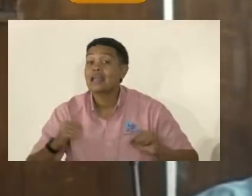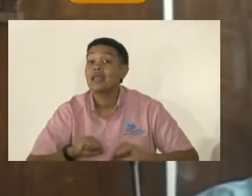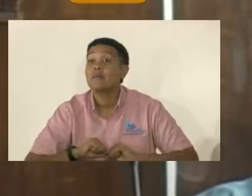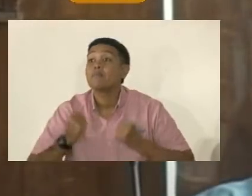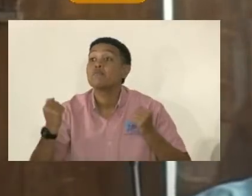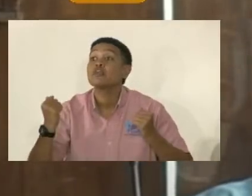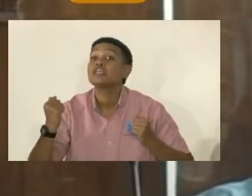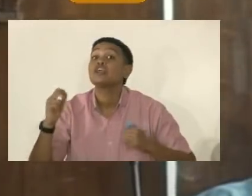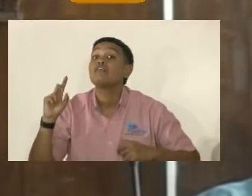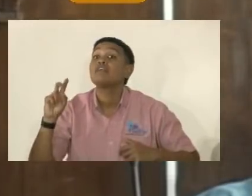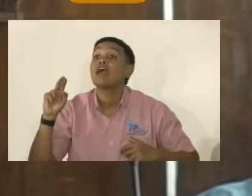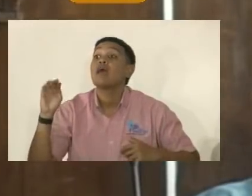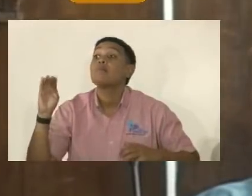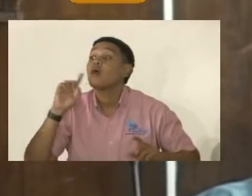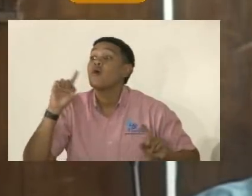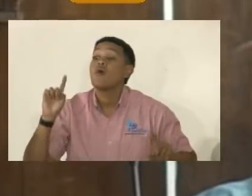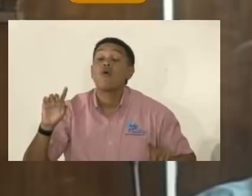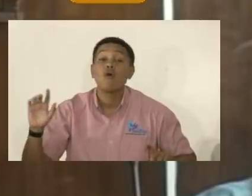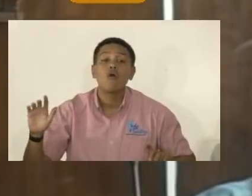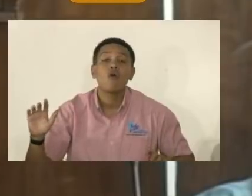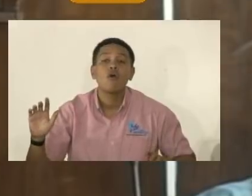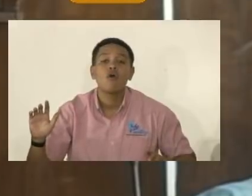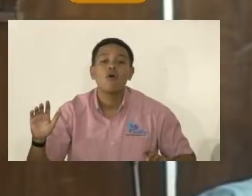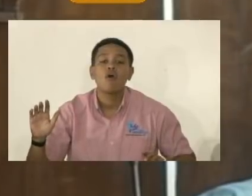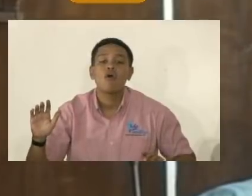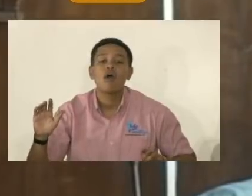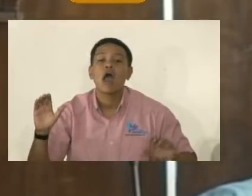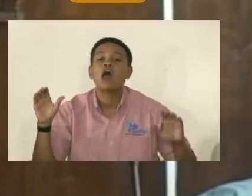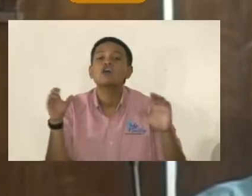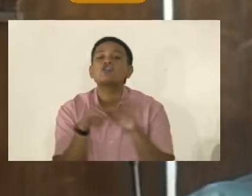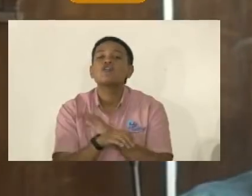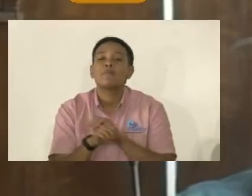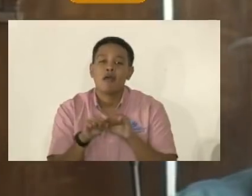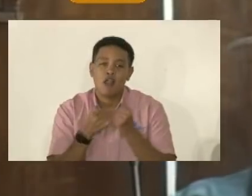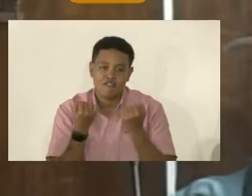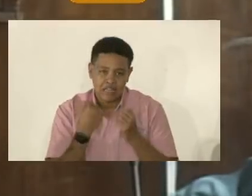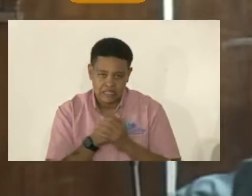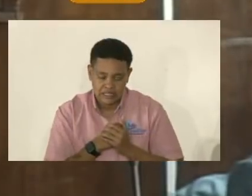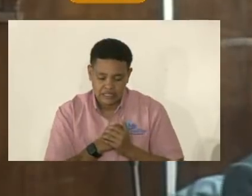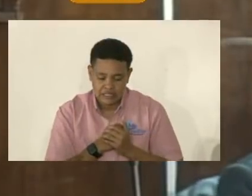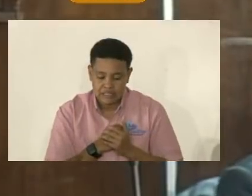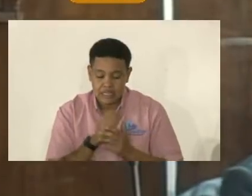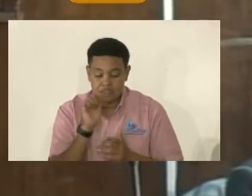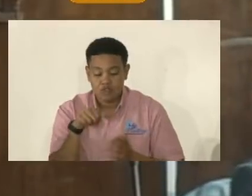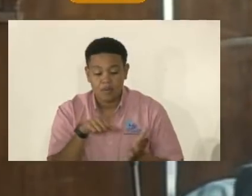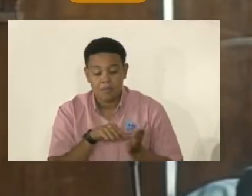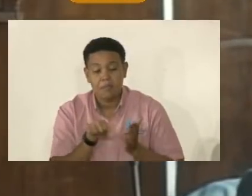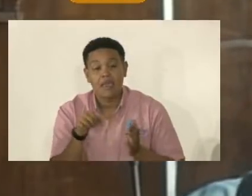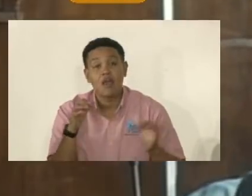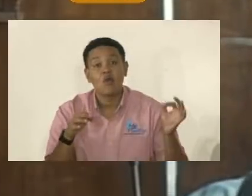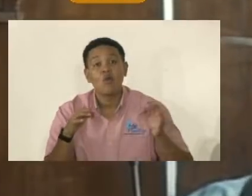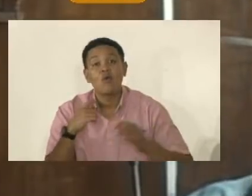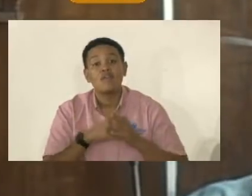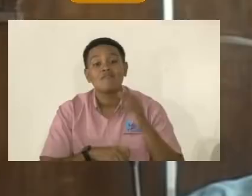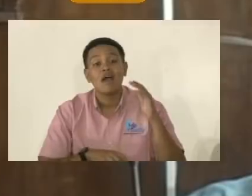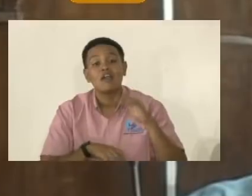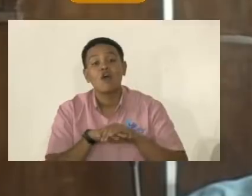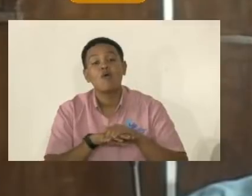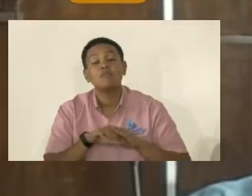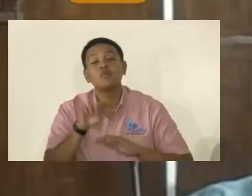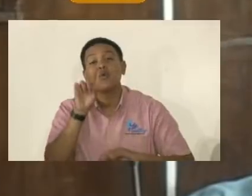Minister's DRMA orders a criminal offense and liable to a court fine of up to